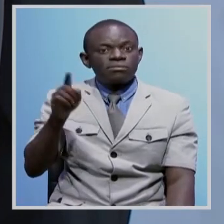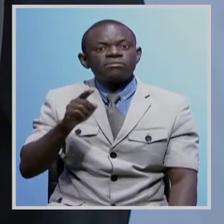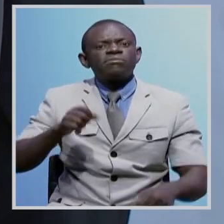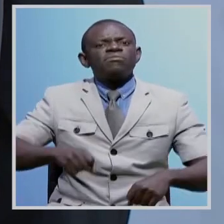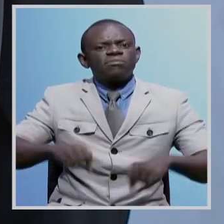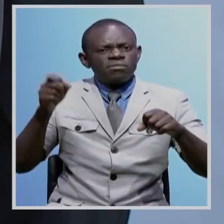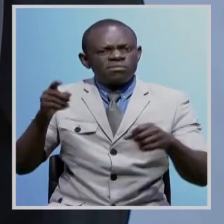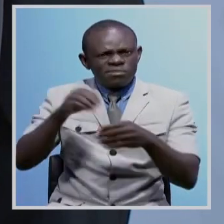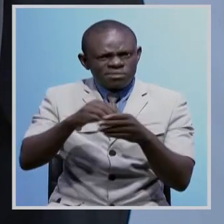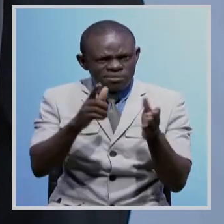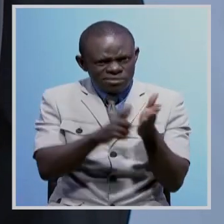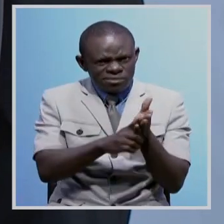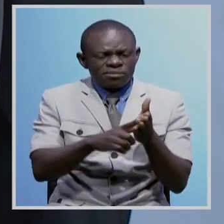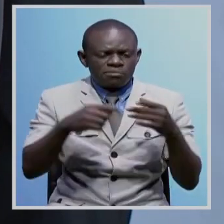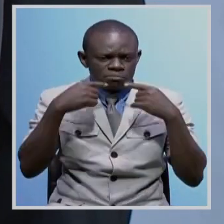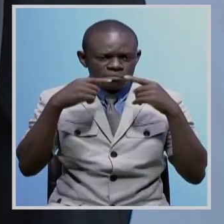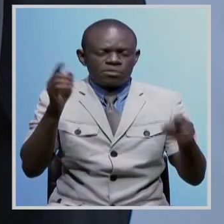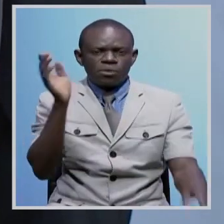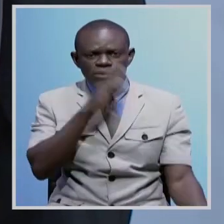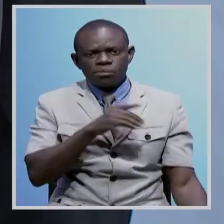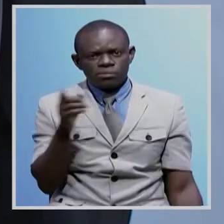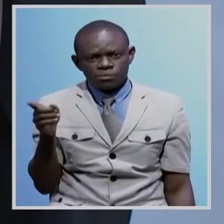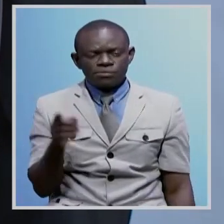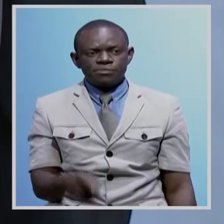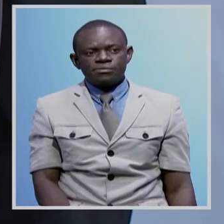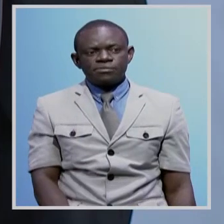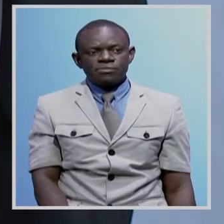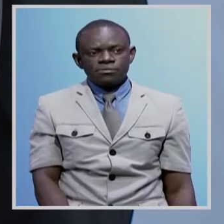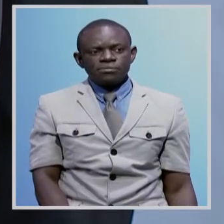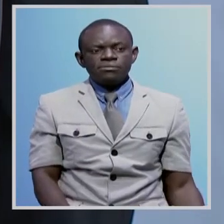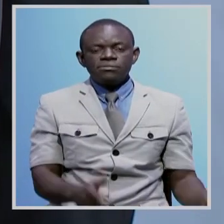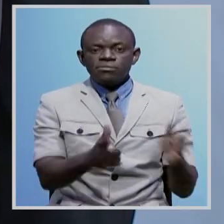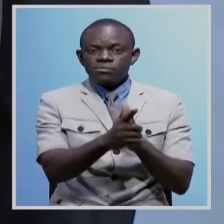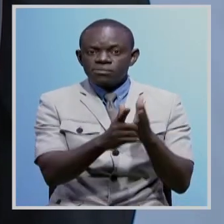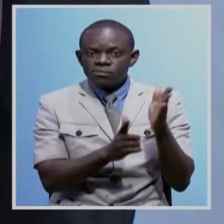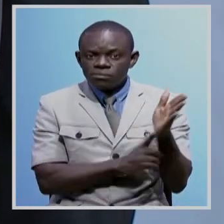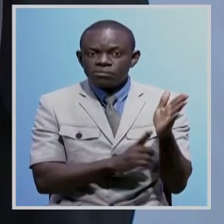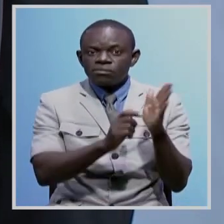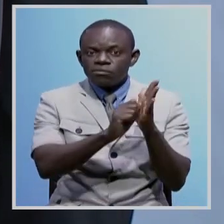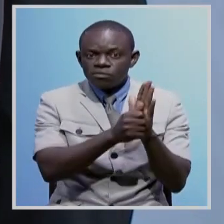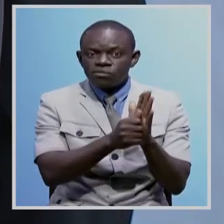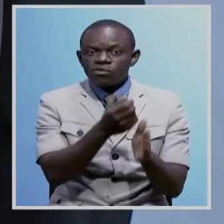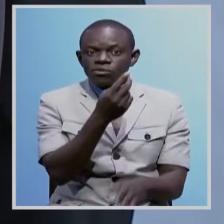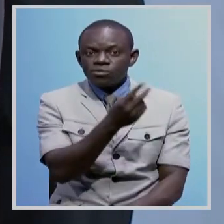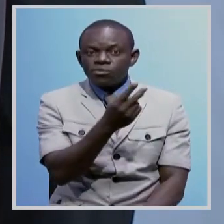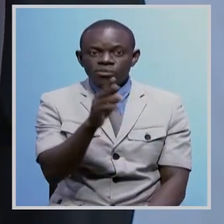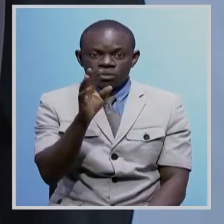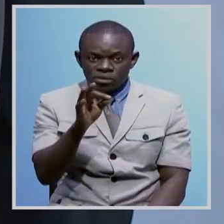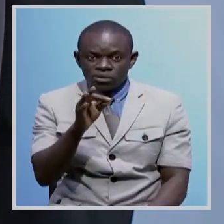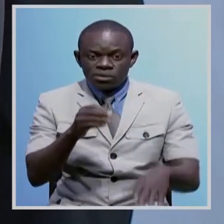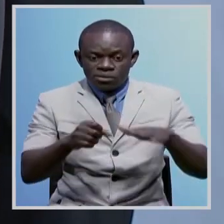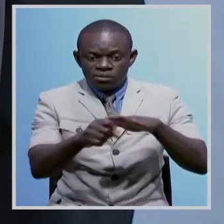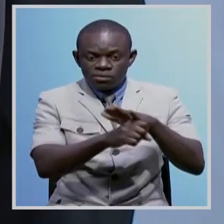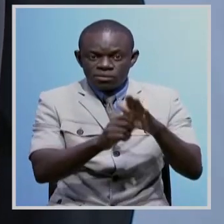in Lusaka. The Commission has, pursuant to Article 229, sub-Article 2E of